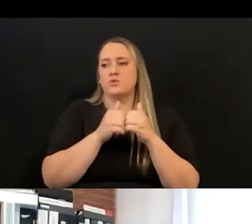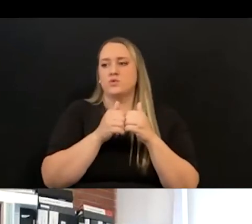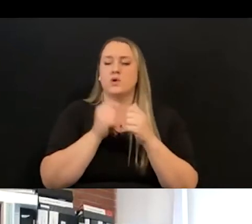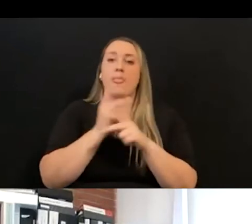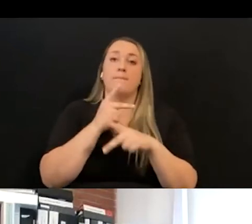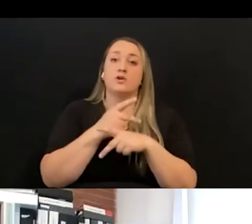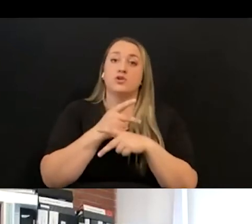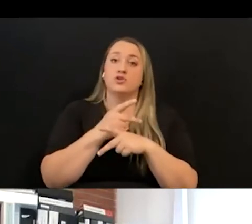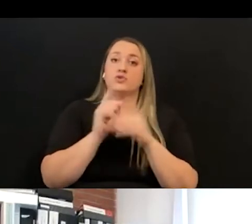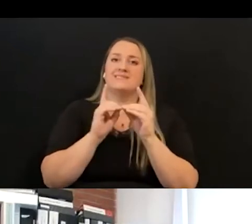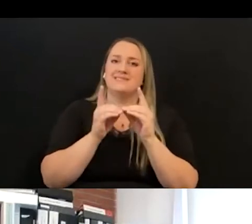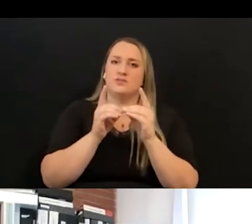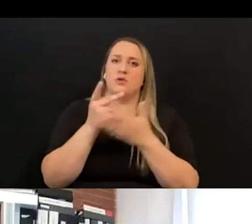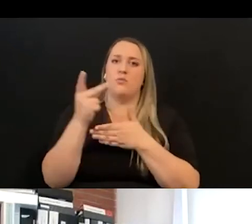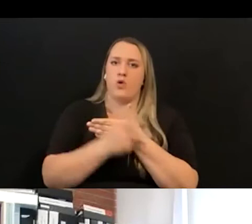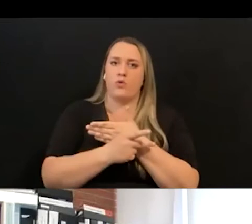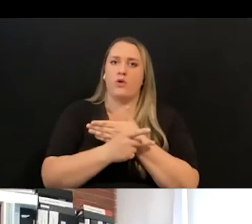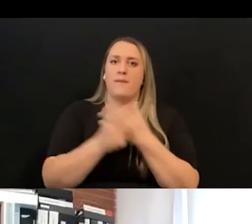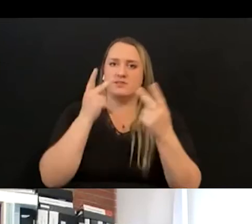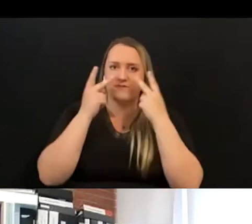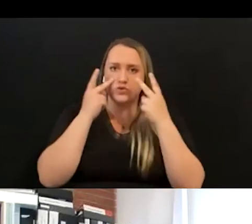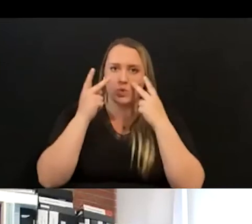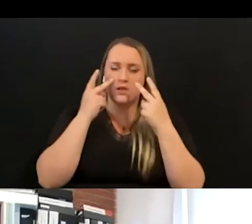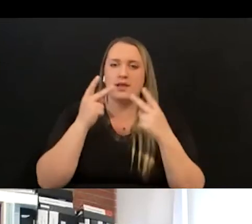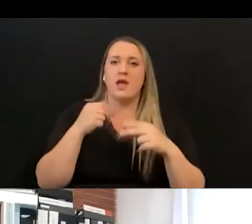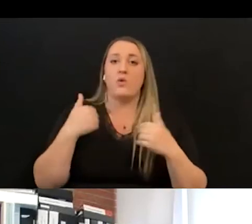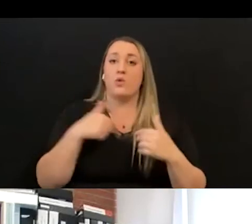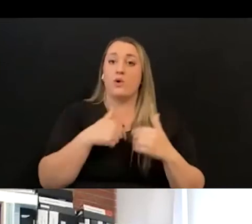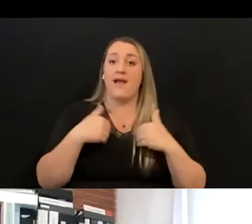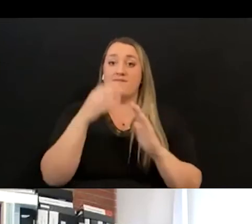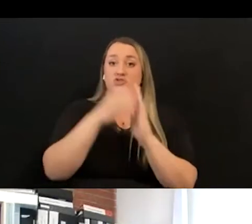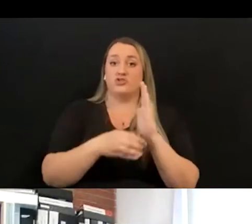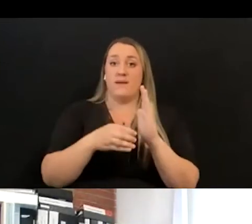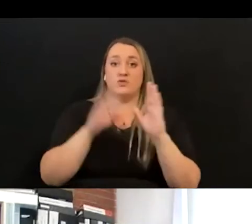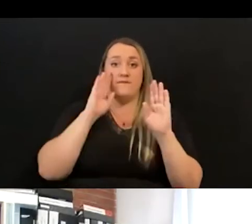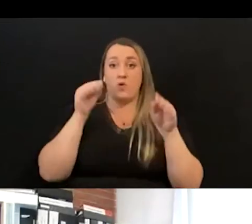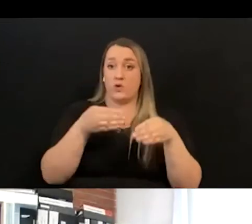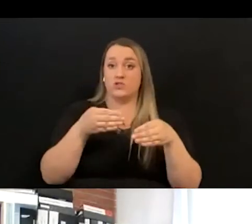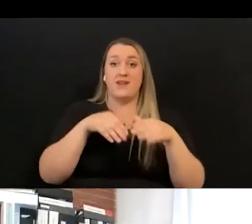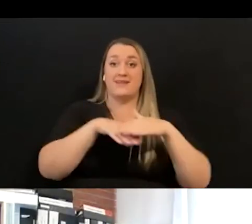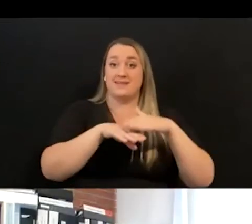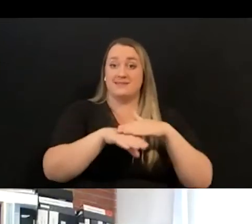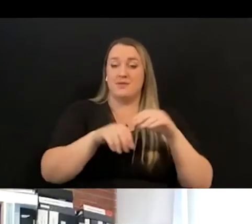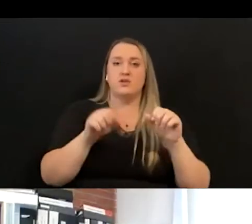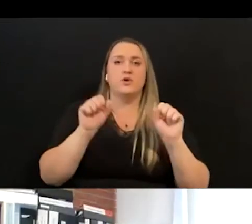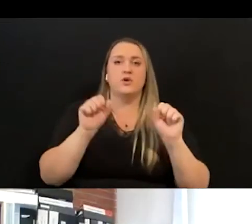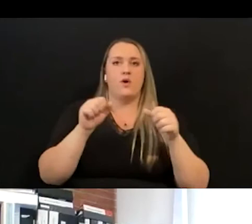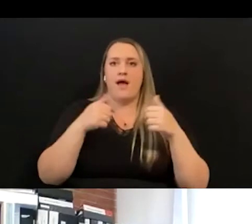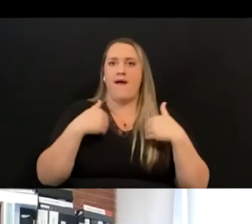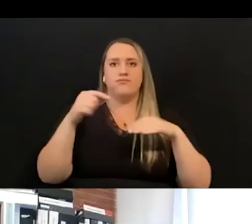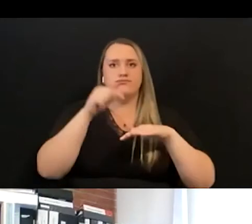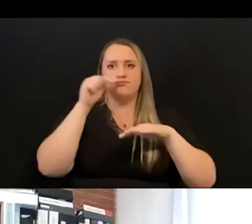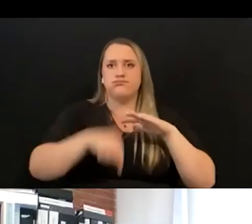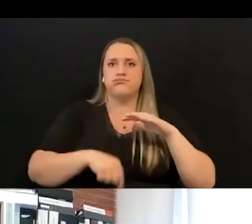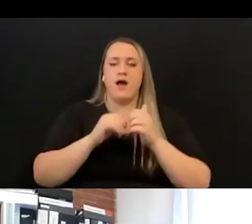virtual programs for your organization. And we have a chapter dedicated to accessibility. So it goes into a lot of detail of how you